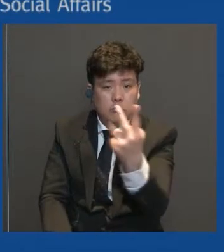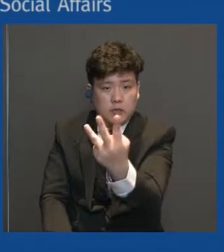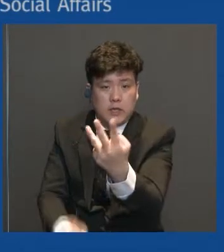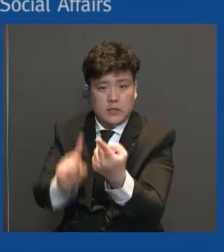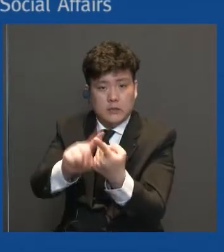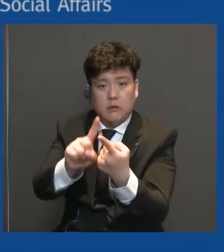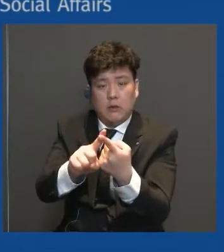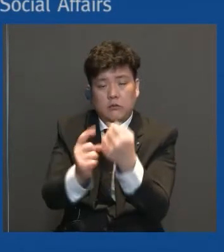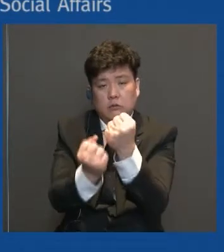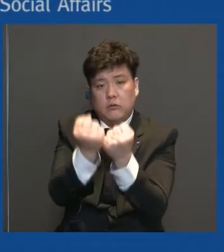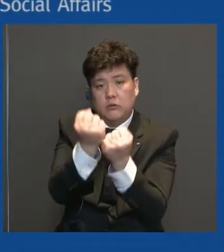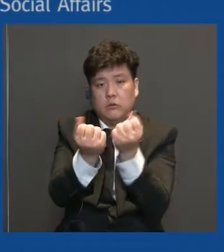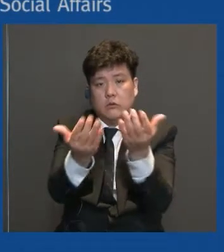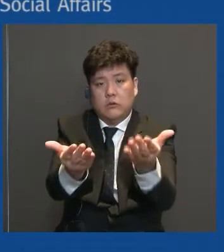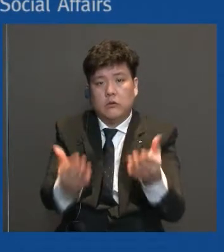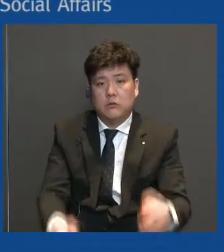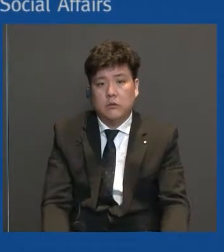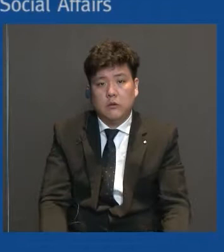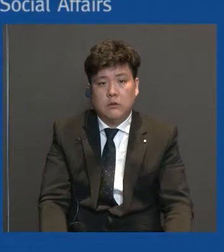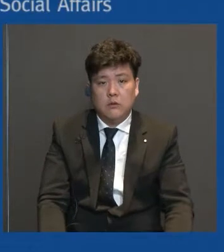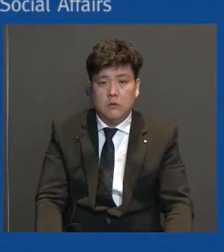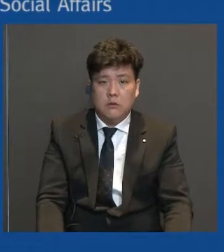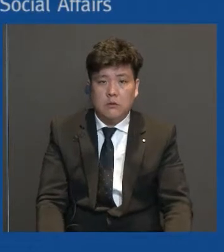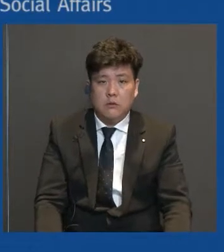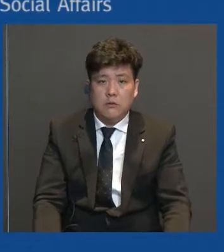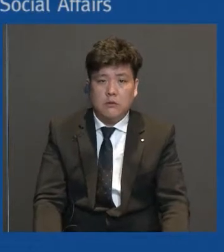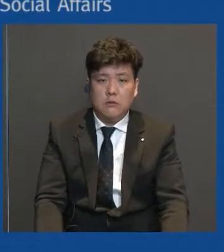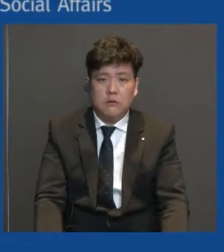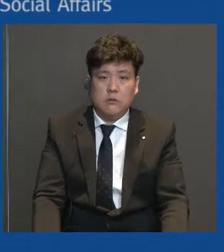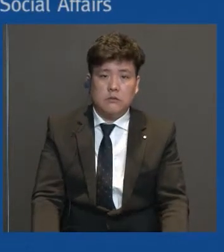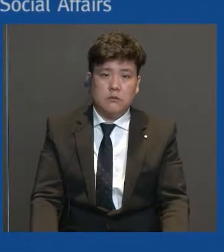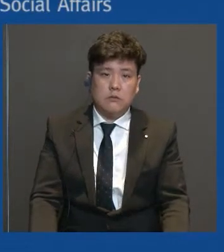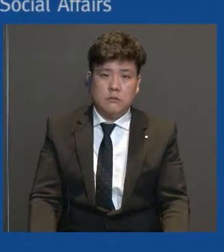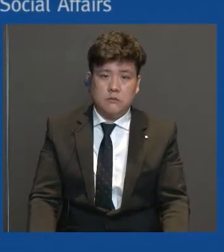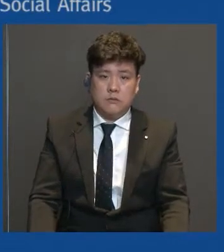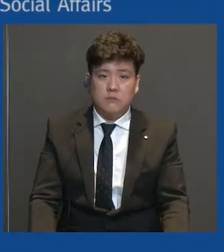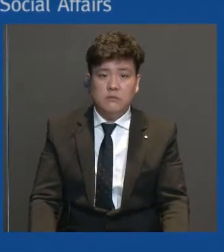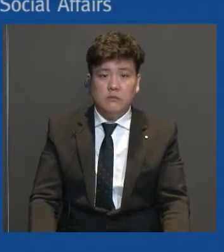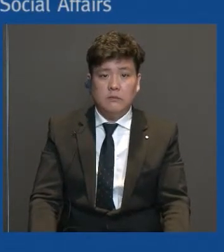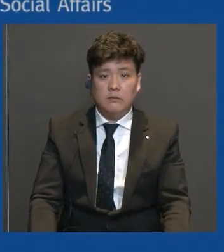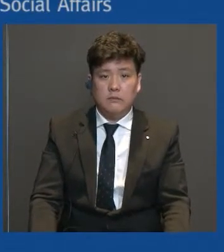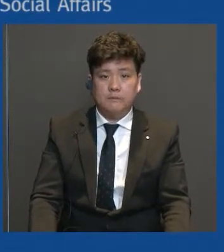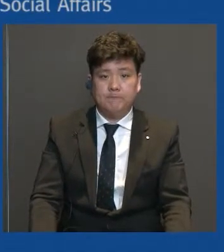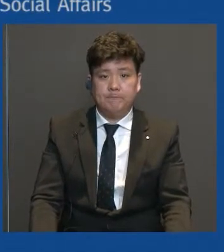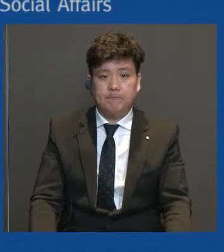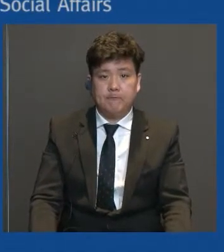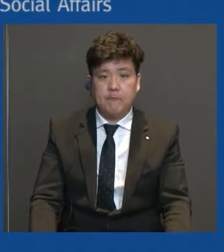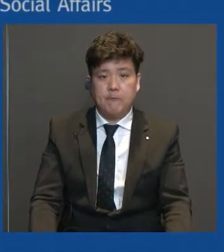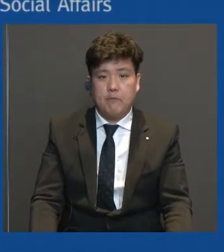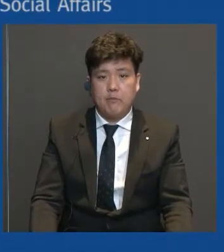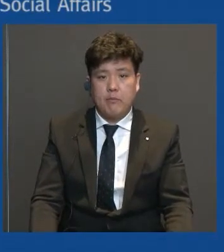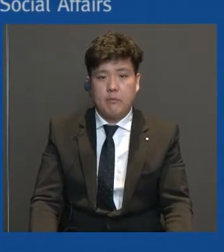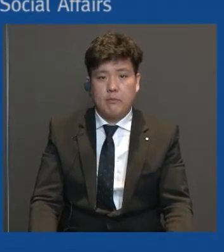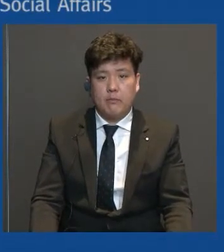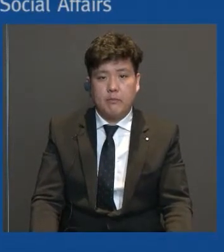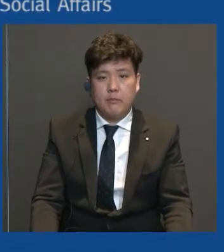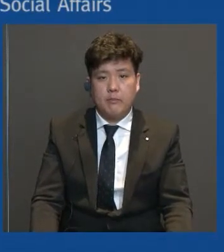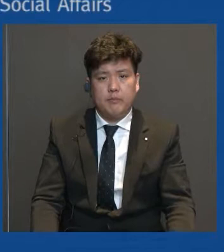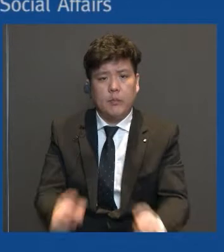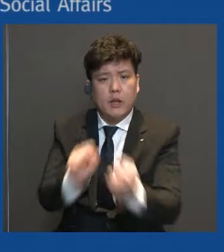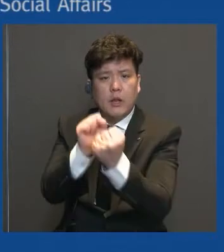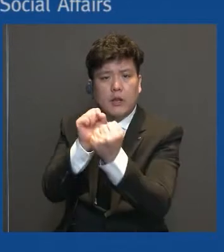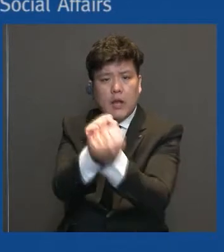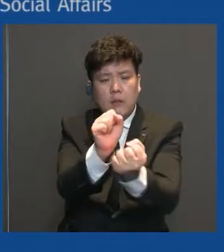The higher infection and mortality rates are partly due to pre-existing health conditions of older